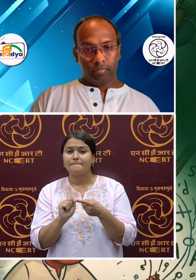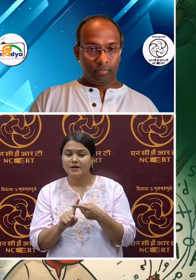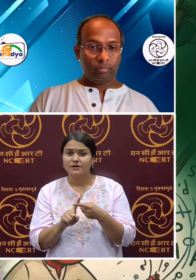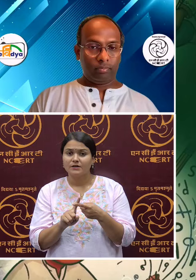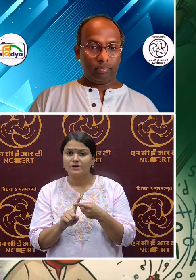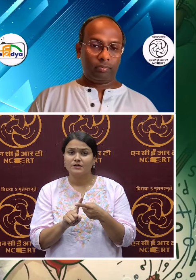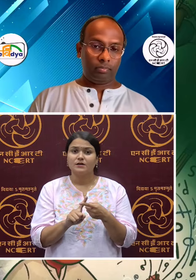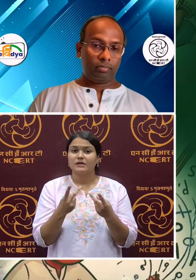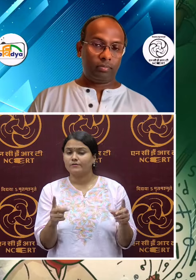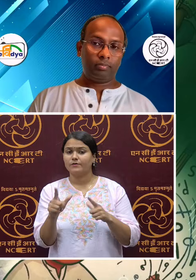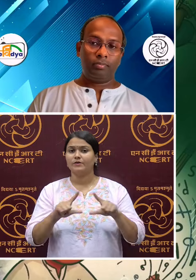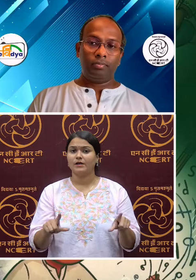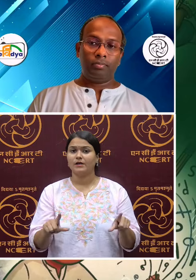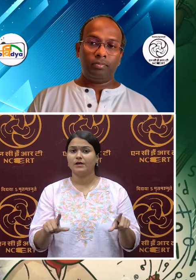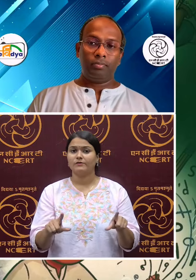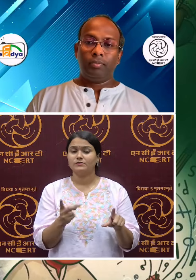same time.